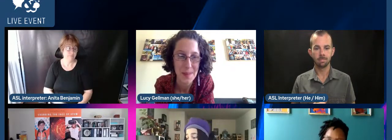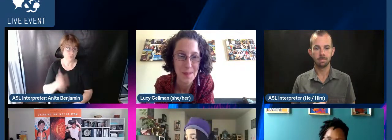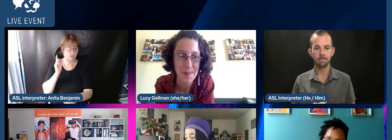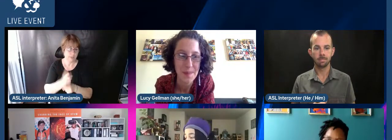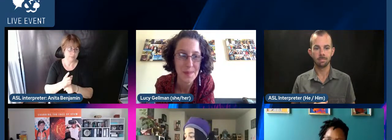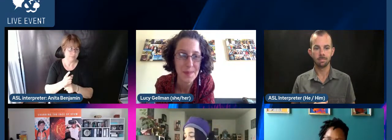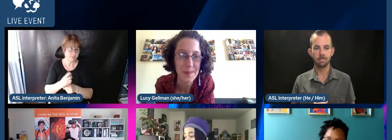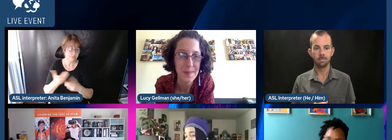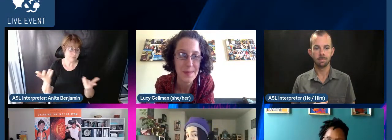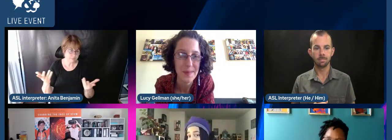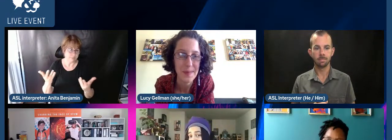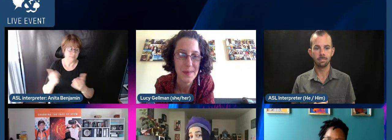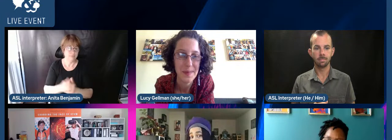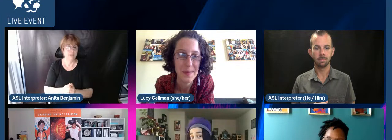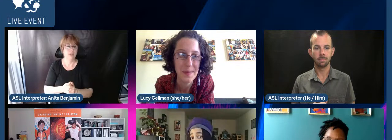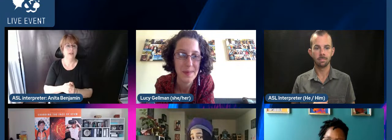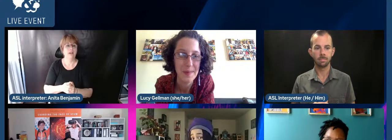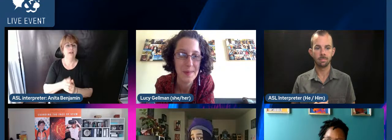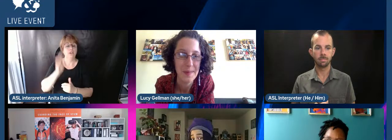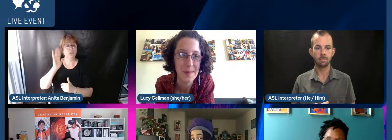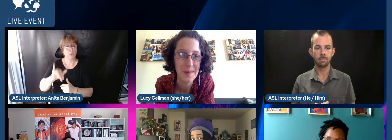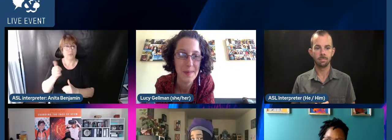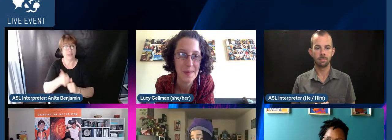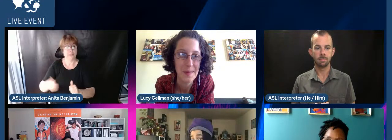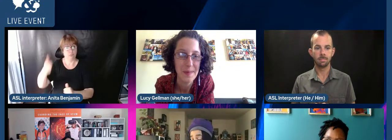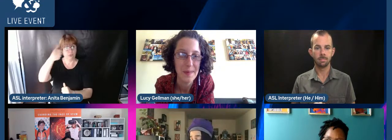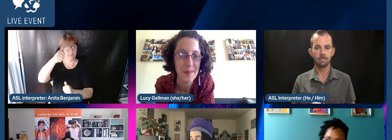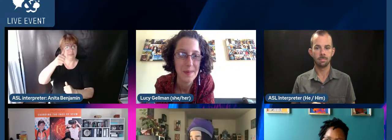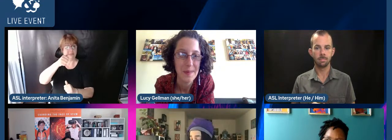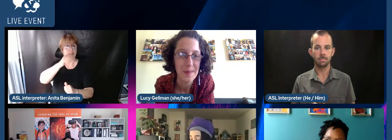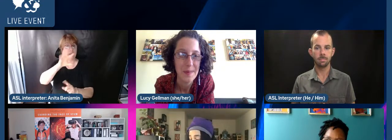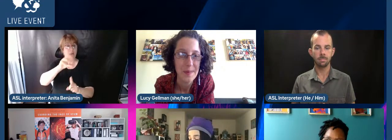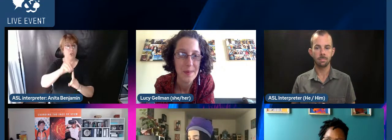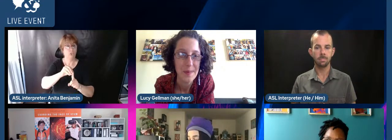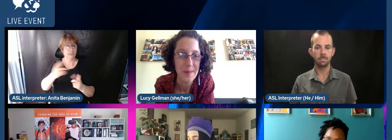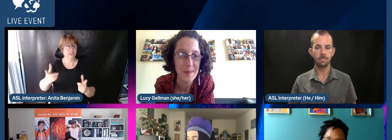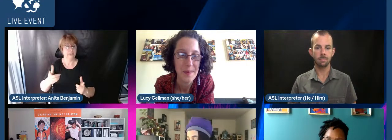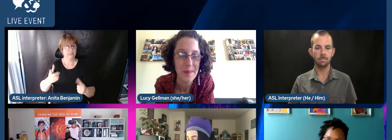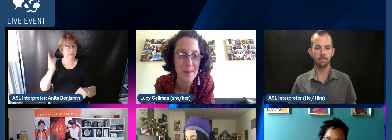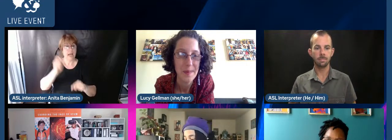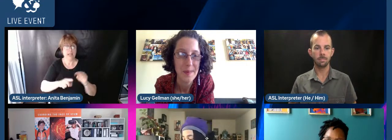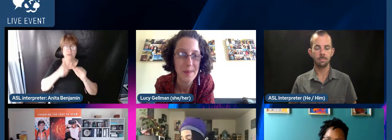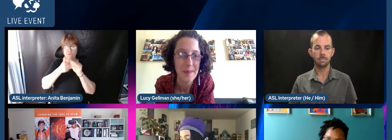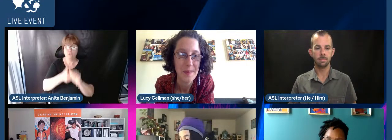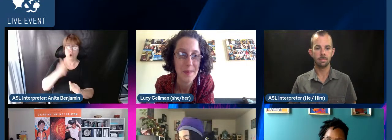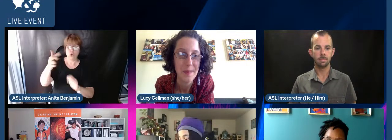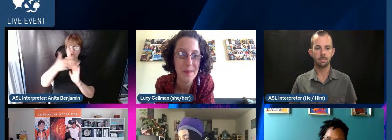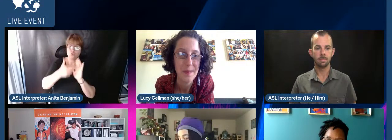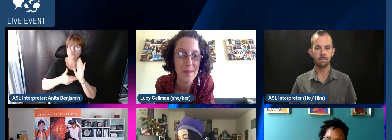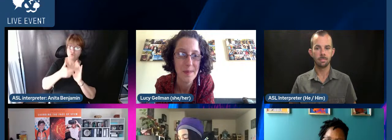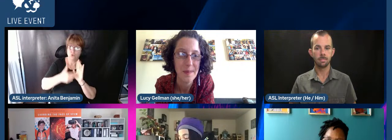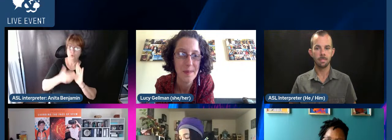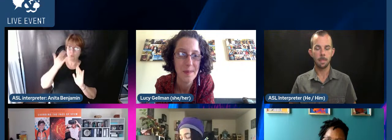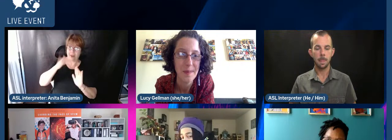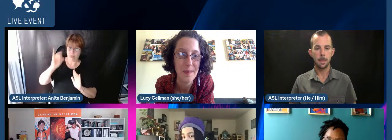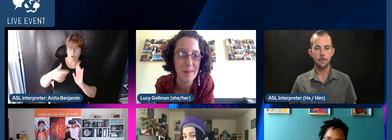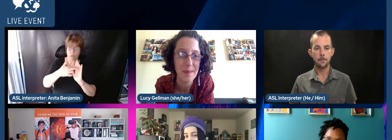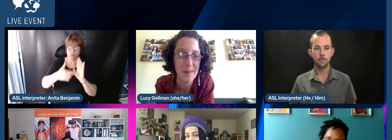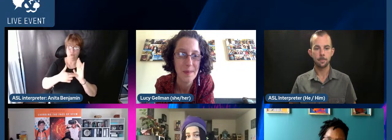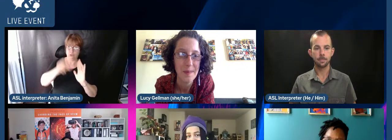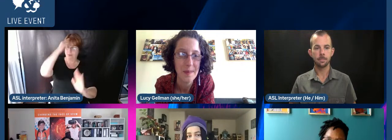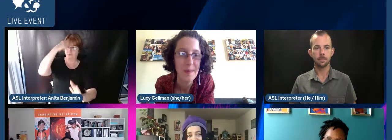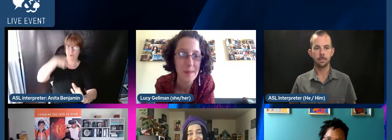the supremacy culture is I can't play the game by your rules because they were not designed for